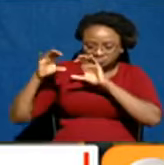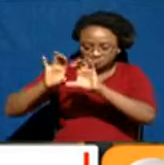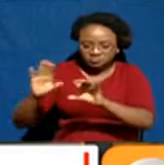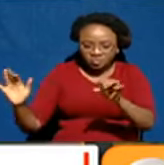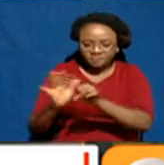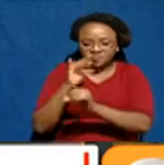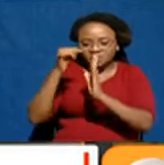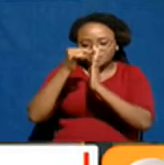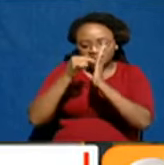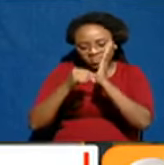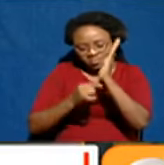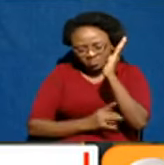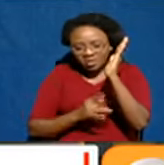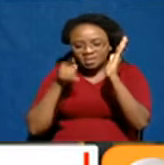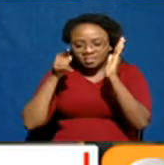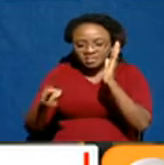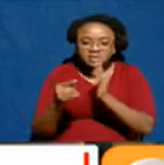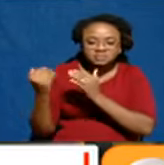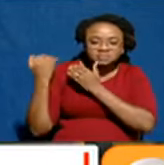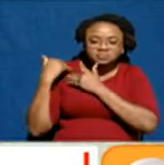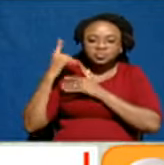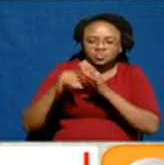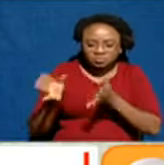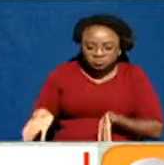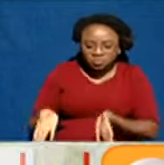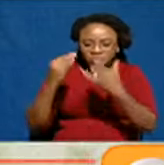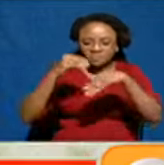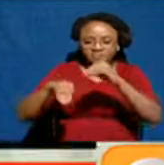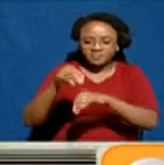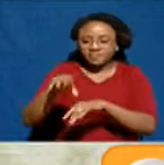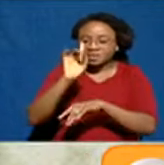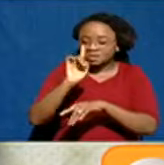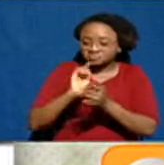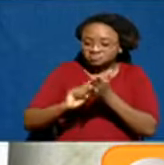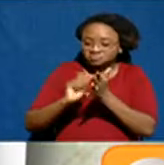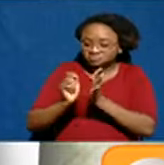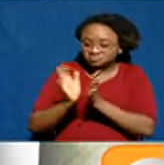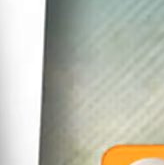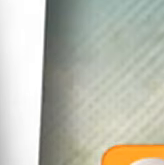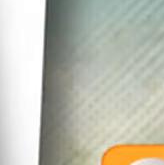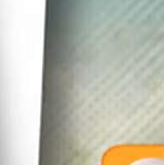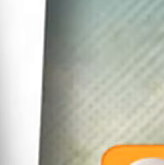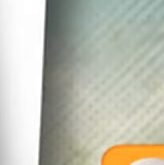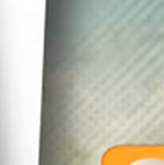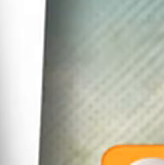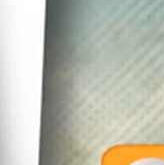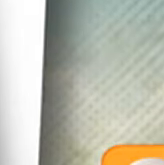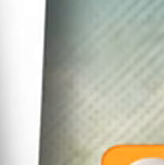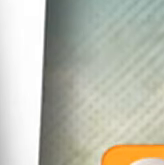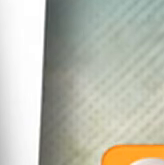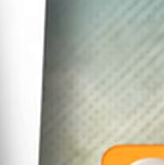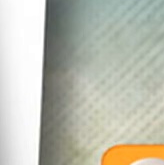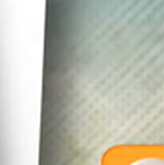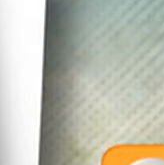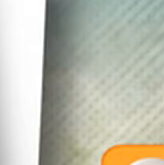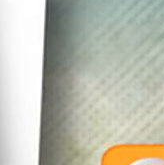kamili ya kufanya uchaguzi. UDA Secretary General Cleophas Malala has written to Attorney General